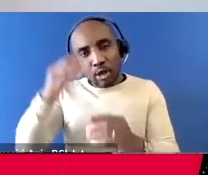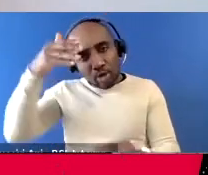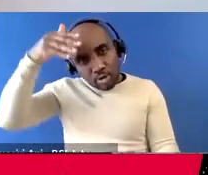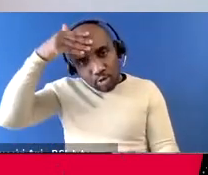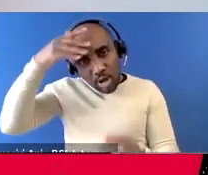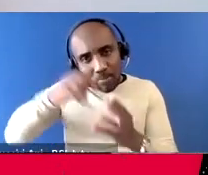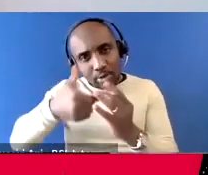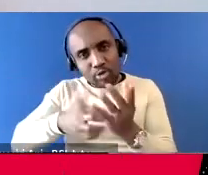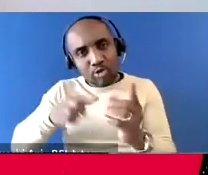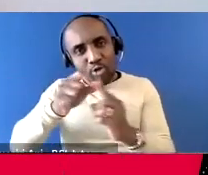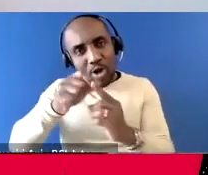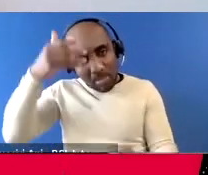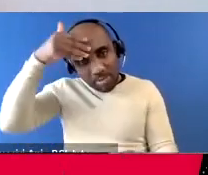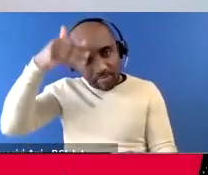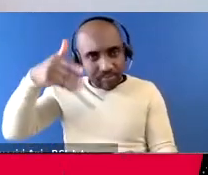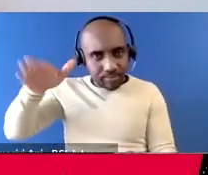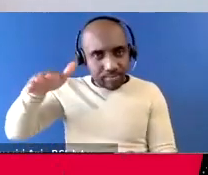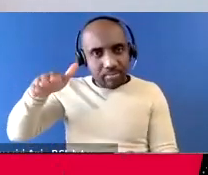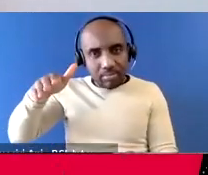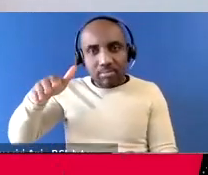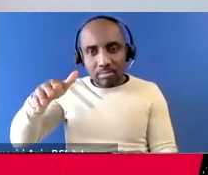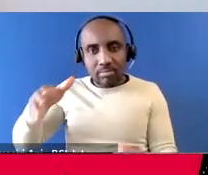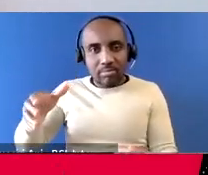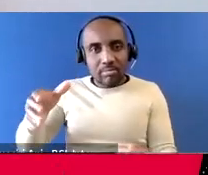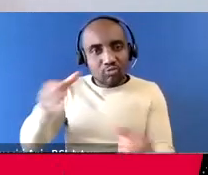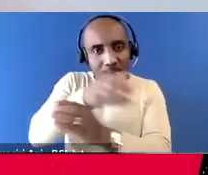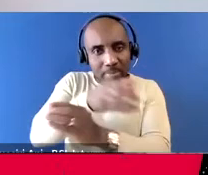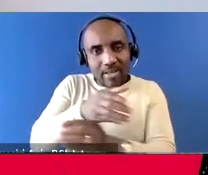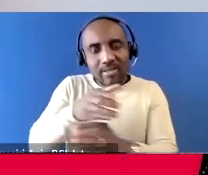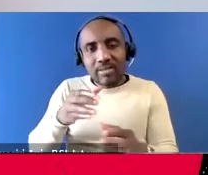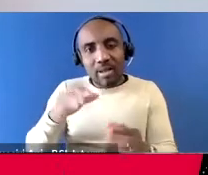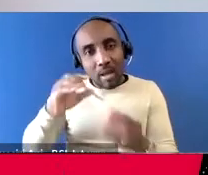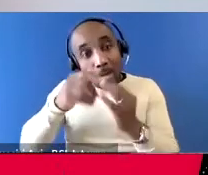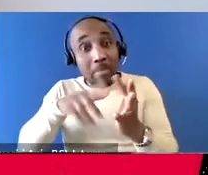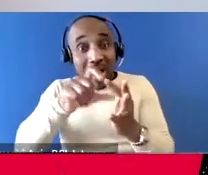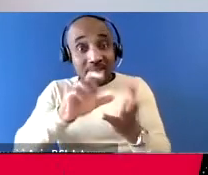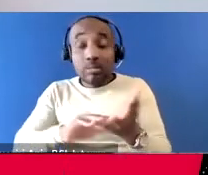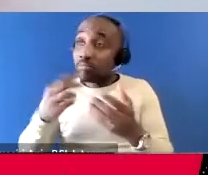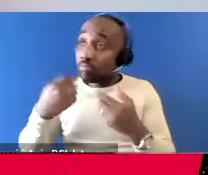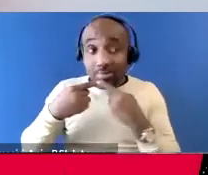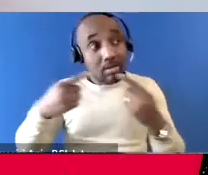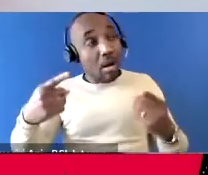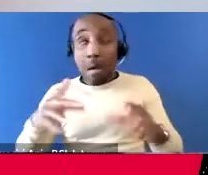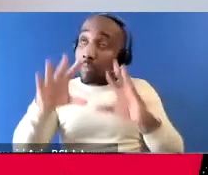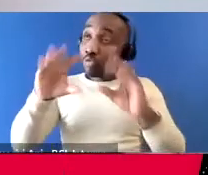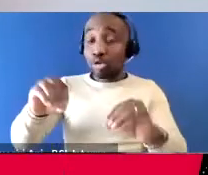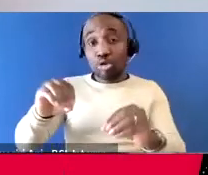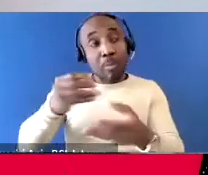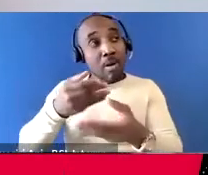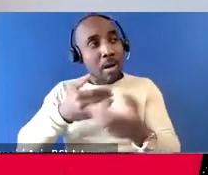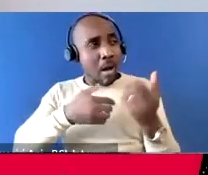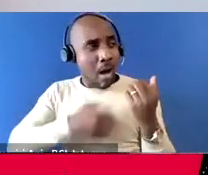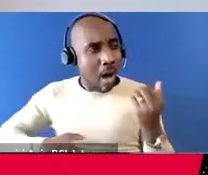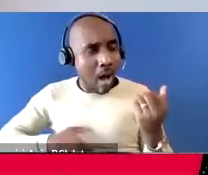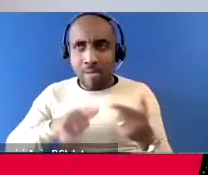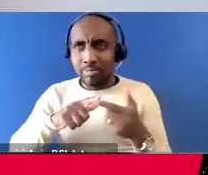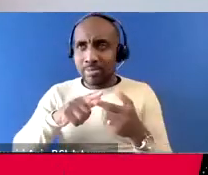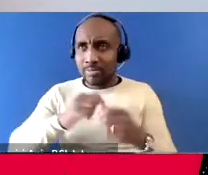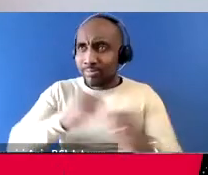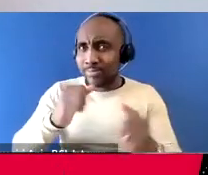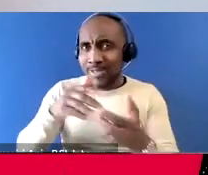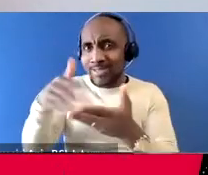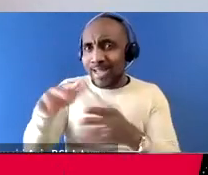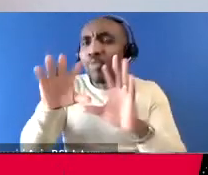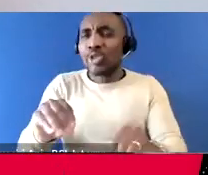exactly that means. But this is good, but not enough. There's much more required from